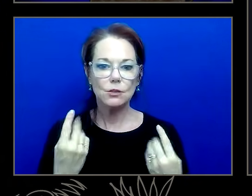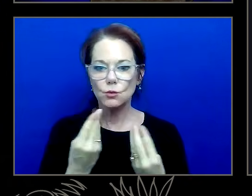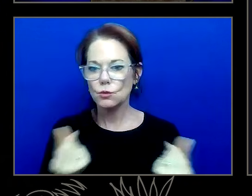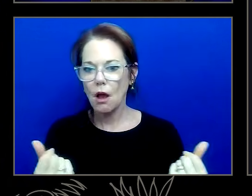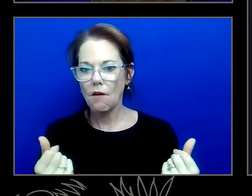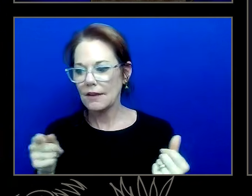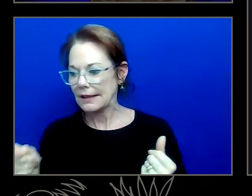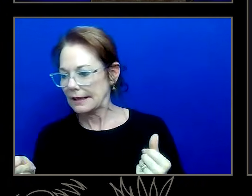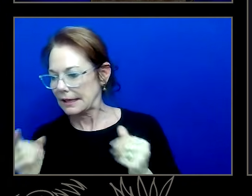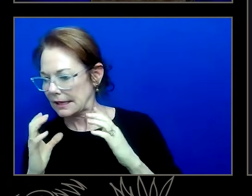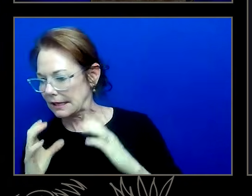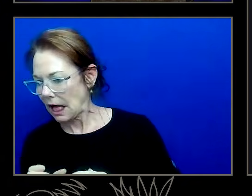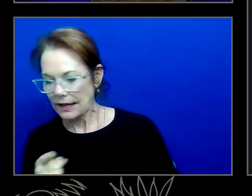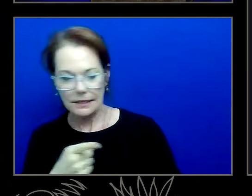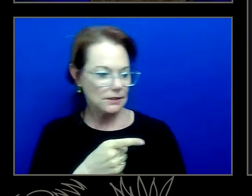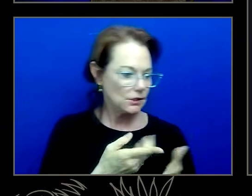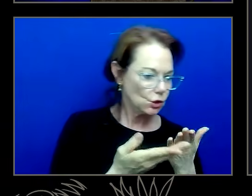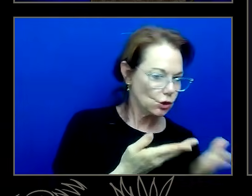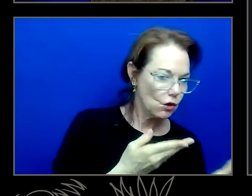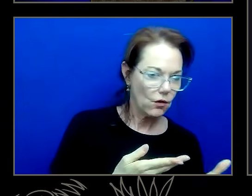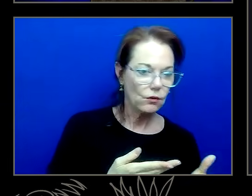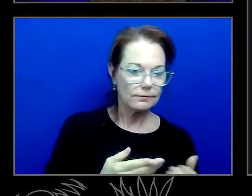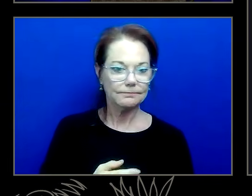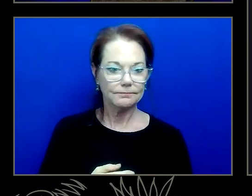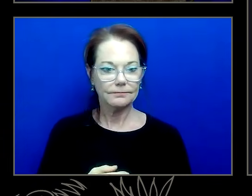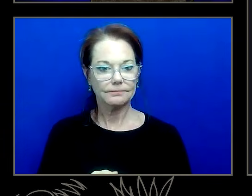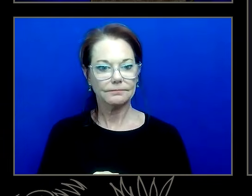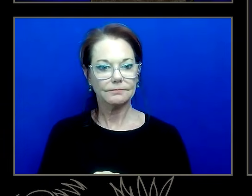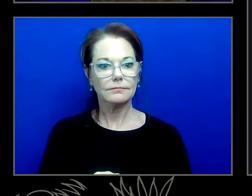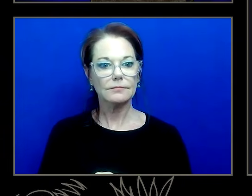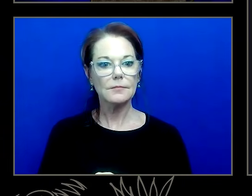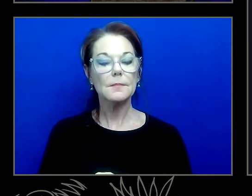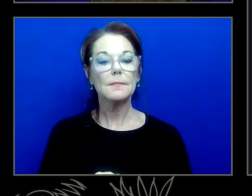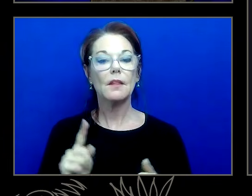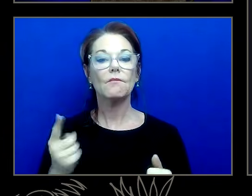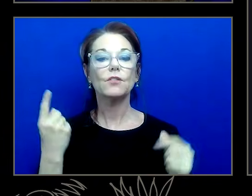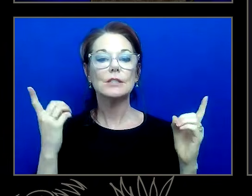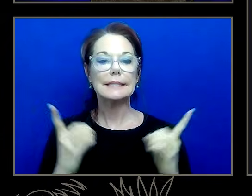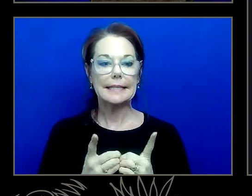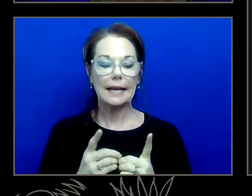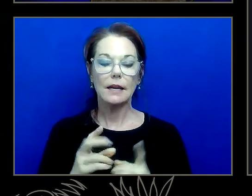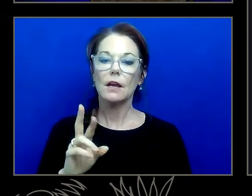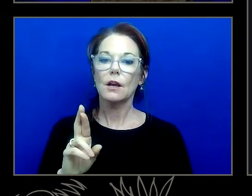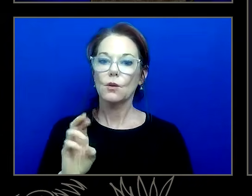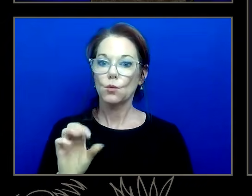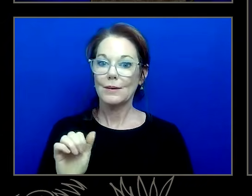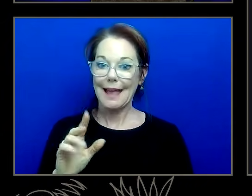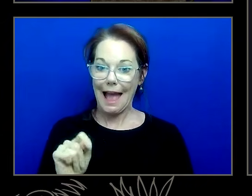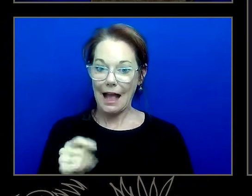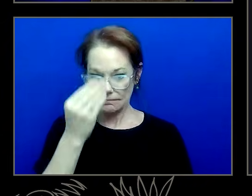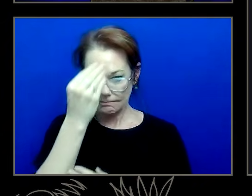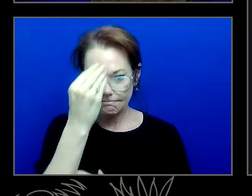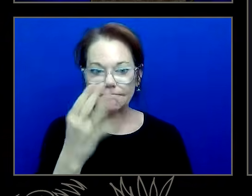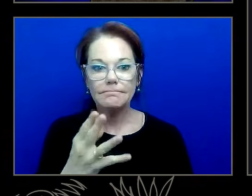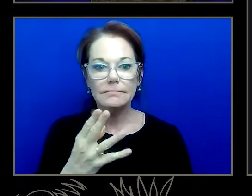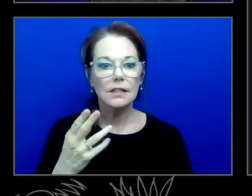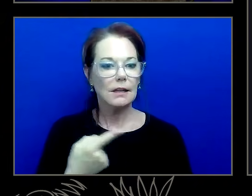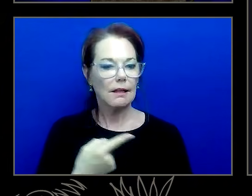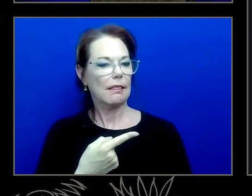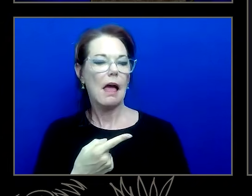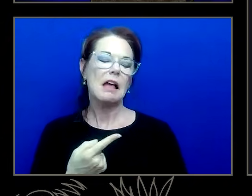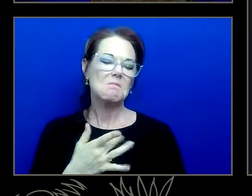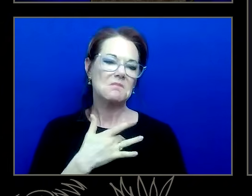and the client for state. Now, of course, React is going to tell you like, hey, useSyncExternalStore is mostly